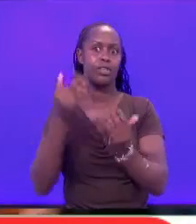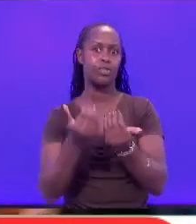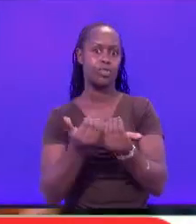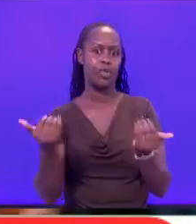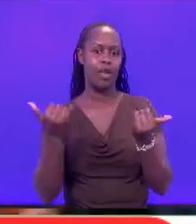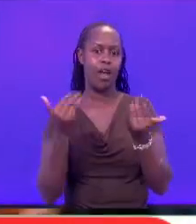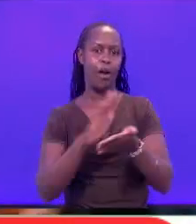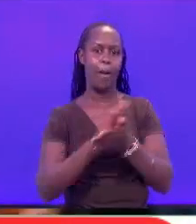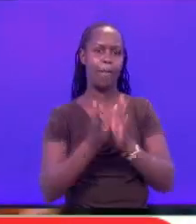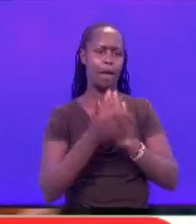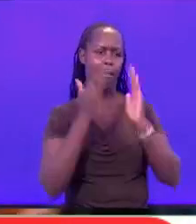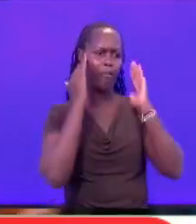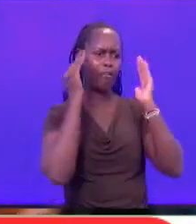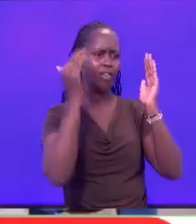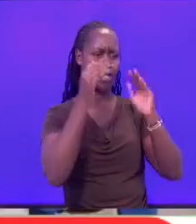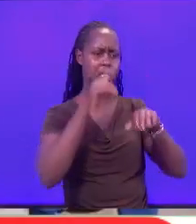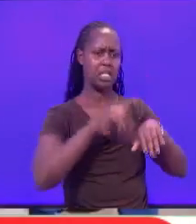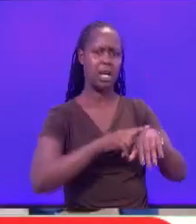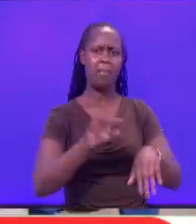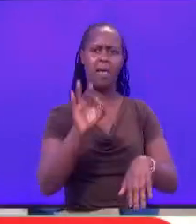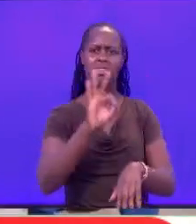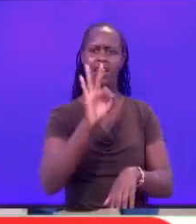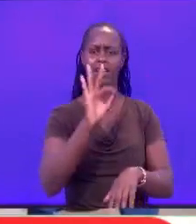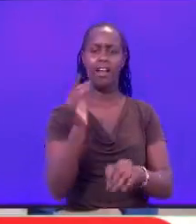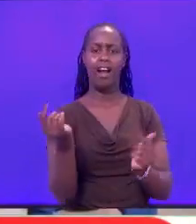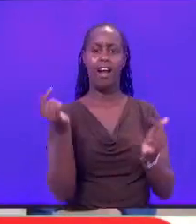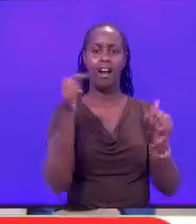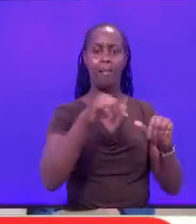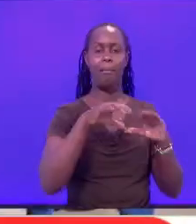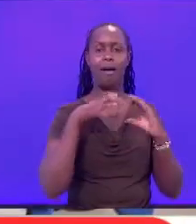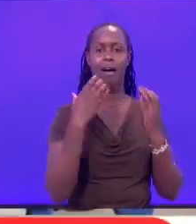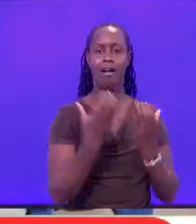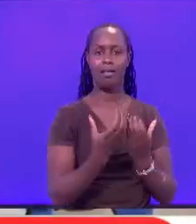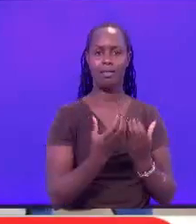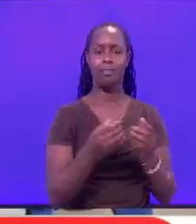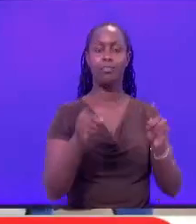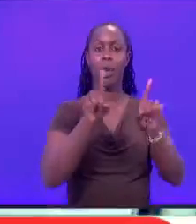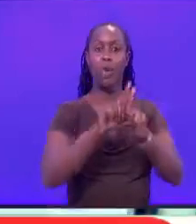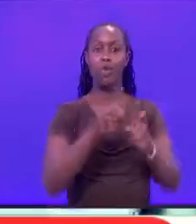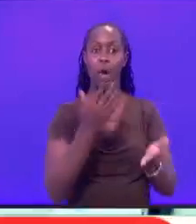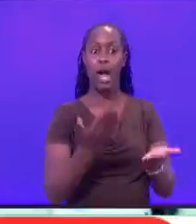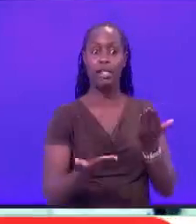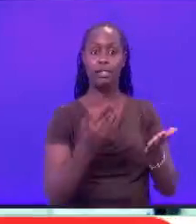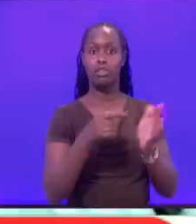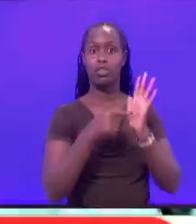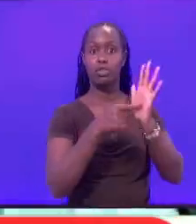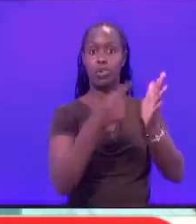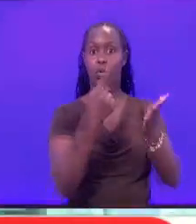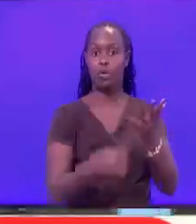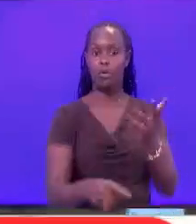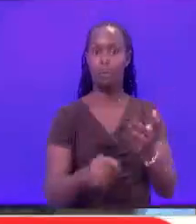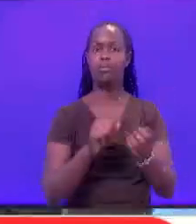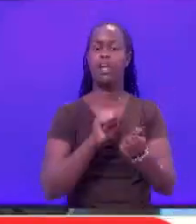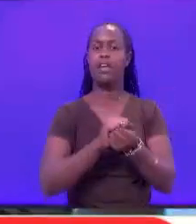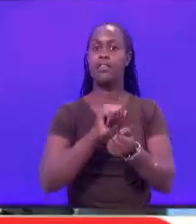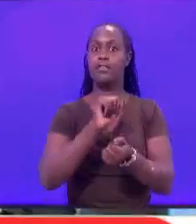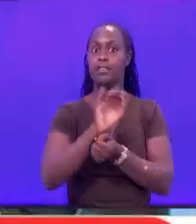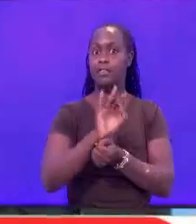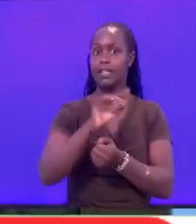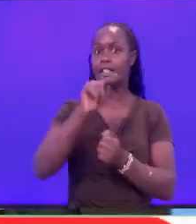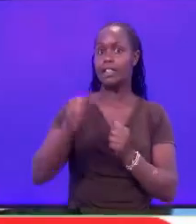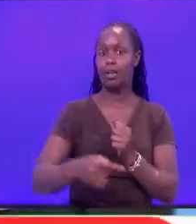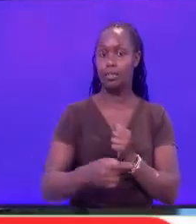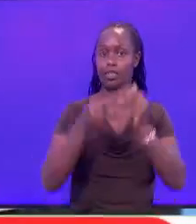wanajua tunaenda klasi. Hakuna kwenda kucheza. Shockingly, the assessment revealed that out of the 15,000 students assessed at